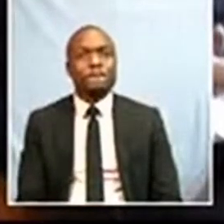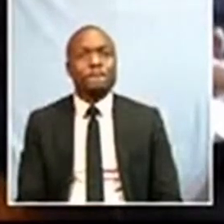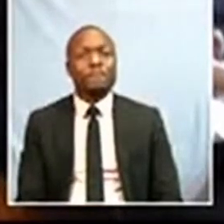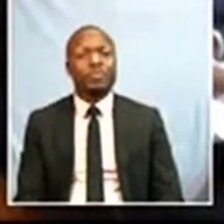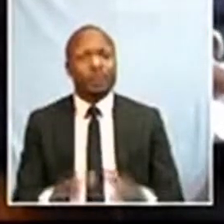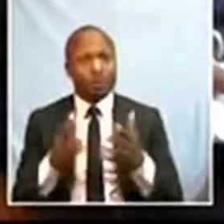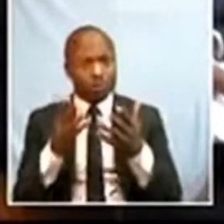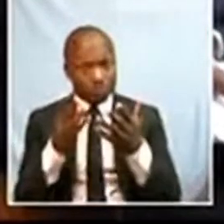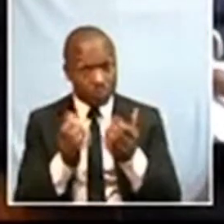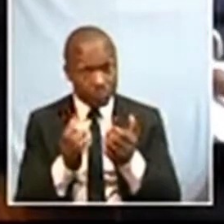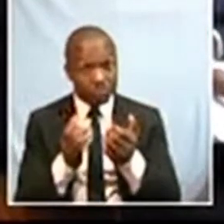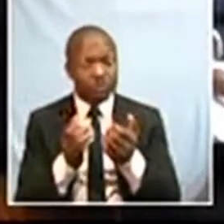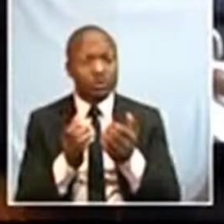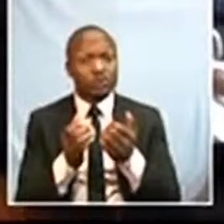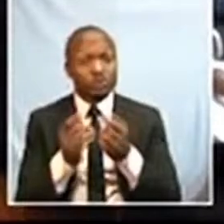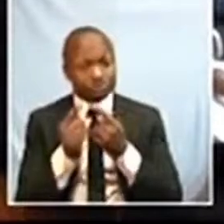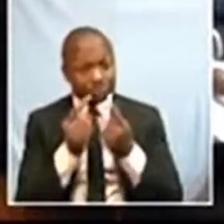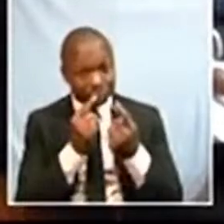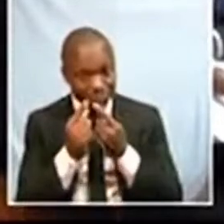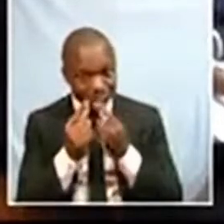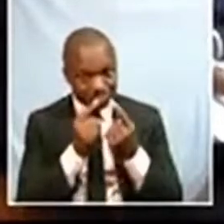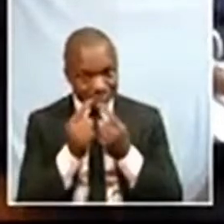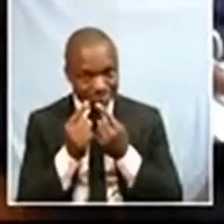want to talk to